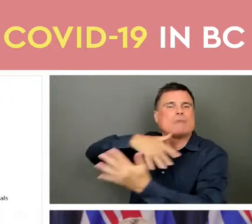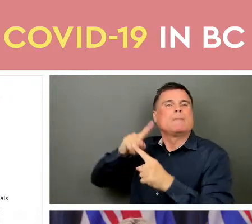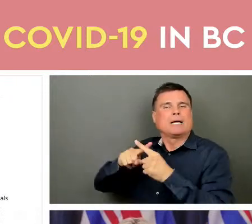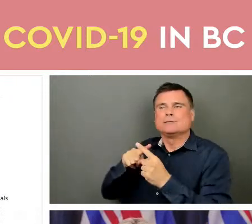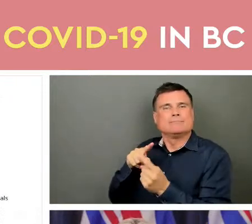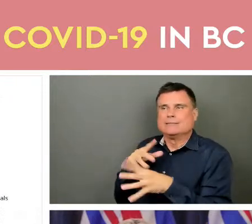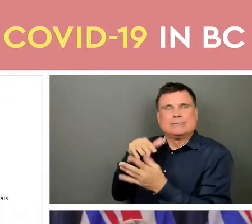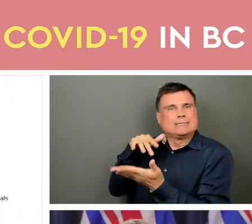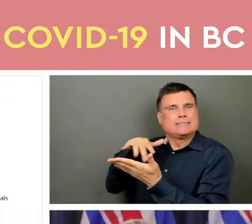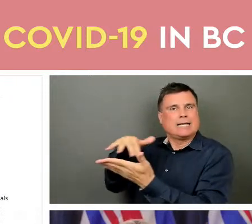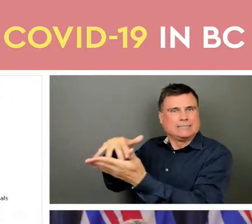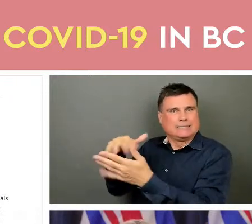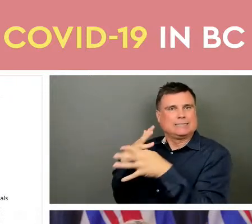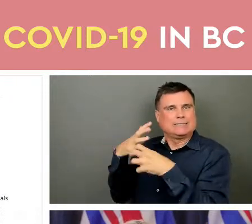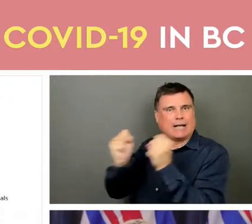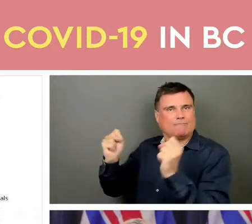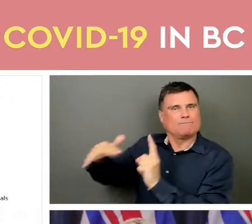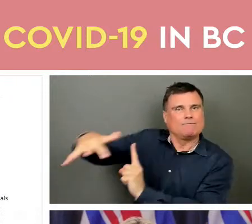few weeks.